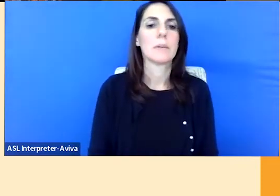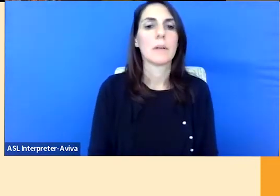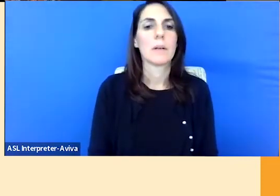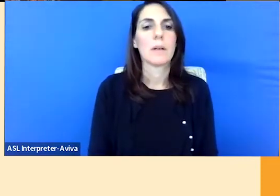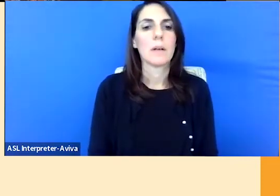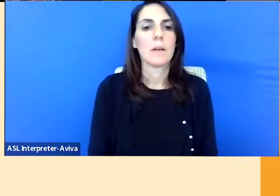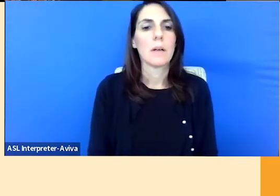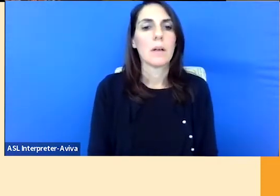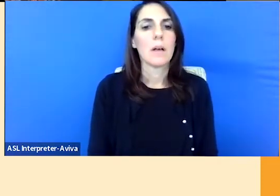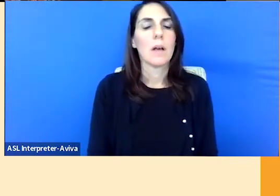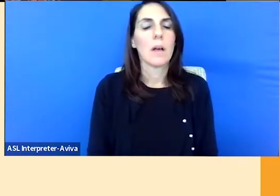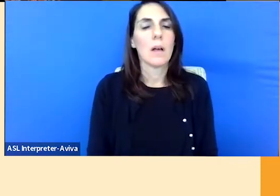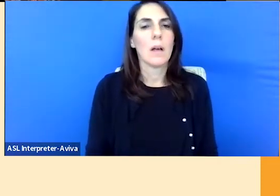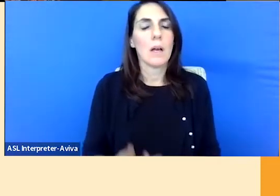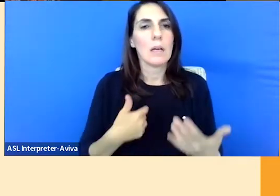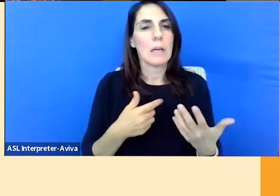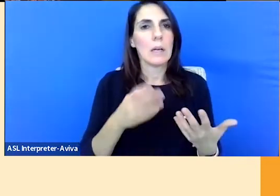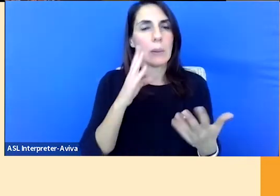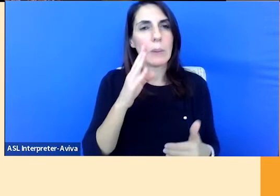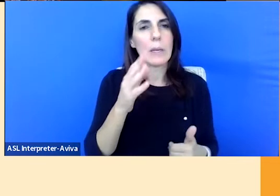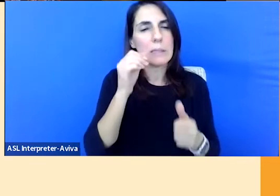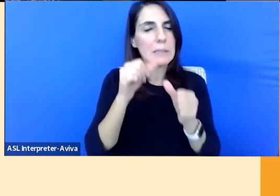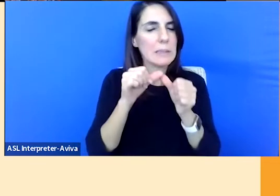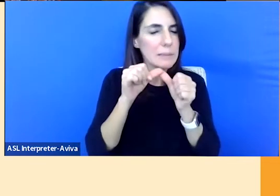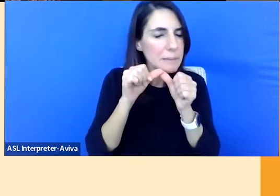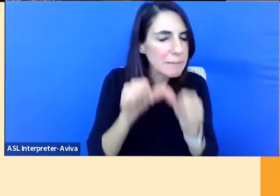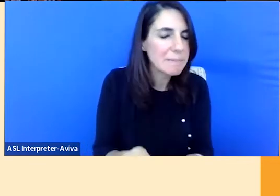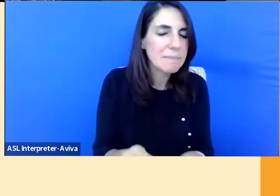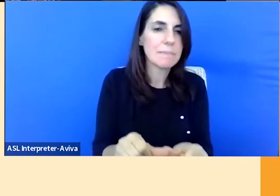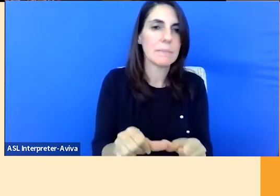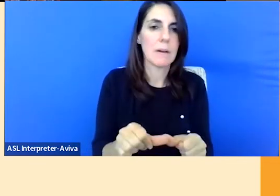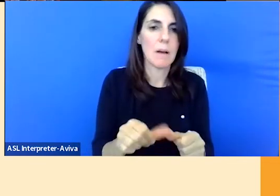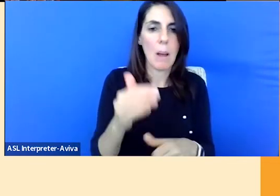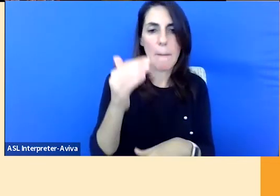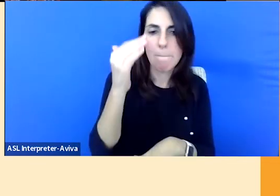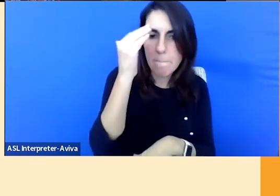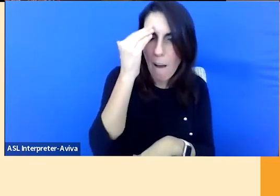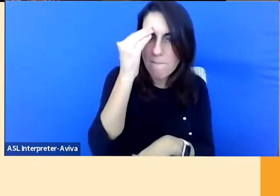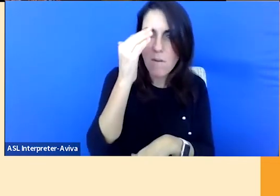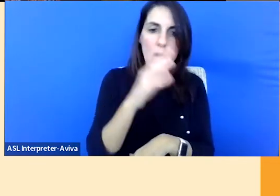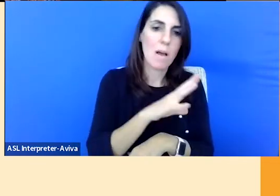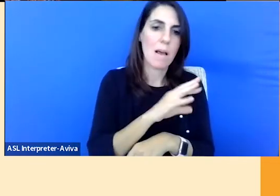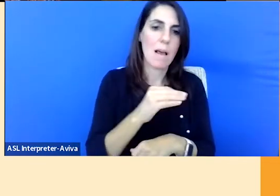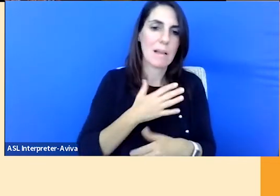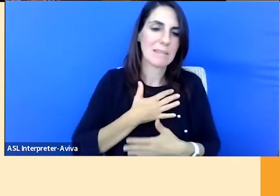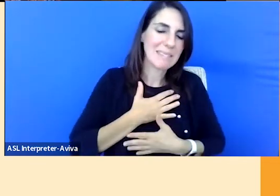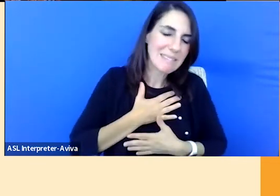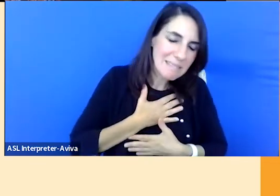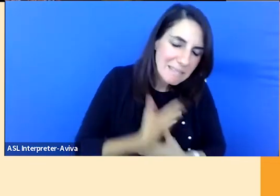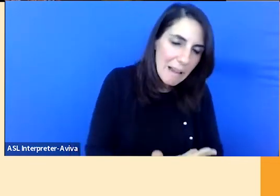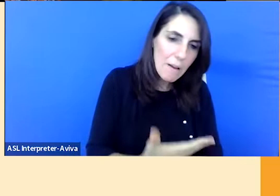and persist mindful and dedicated to this work,